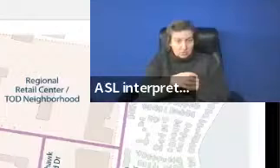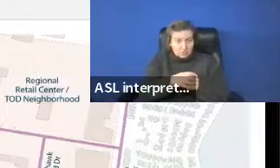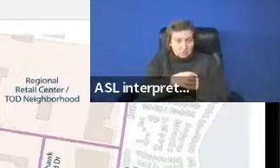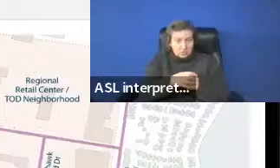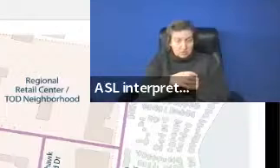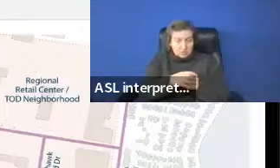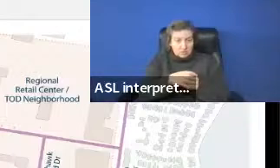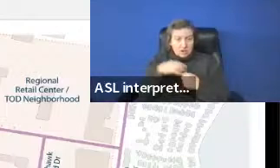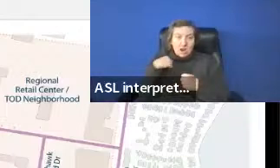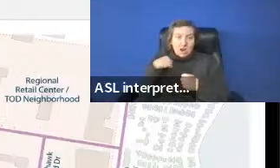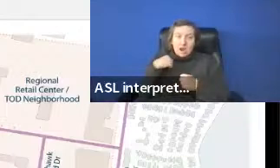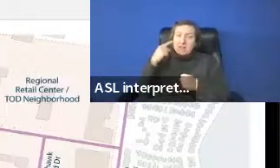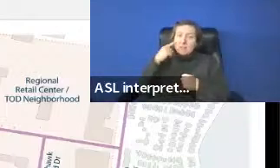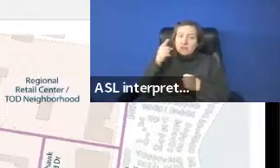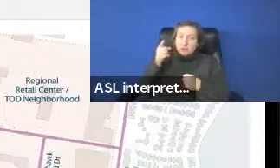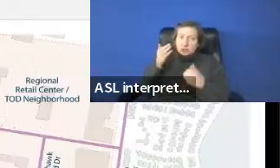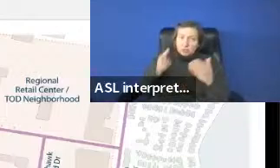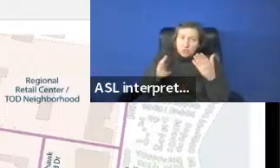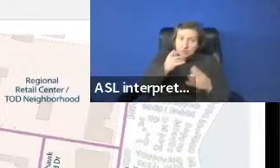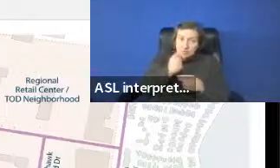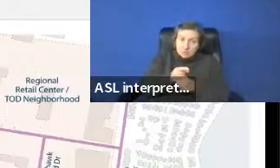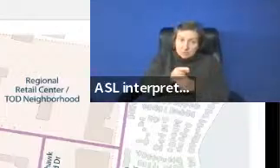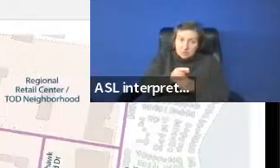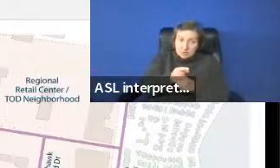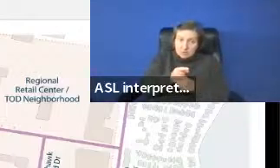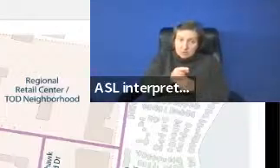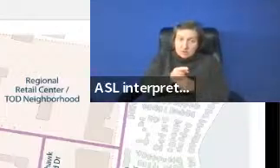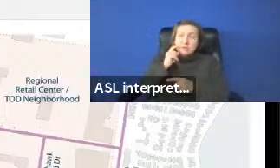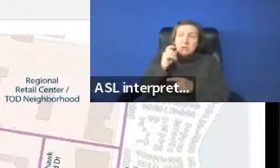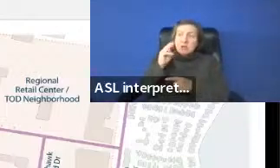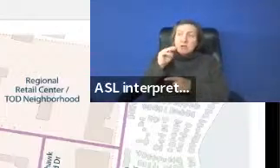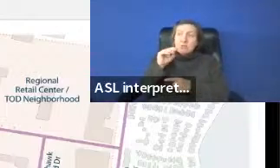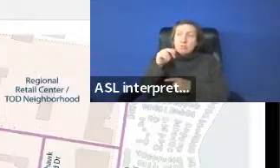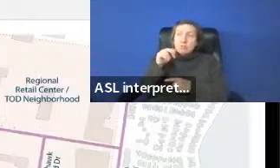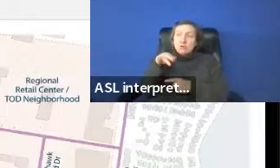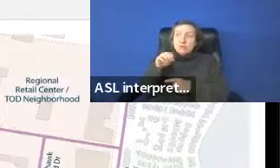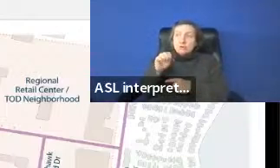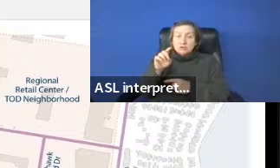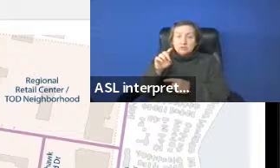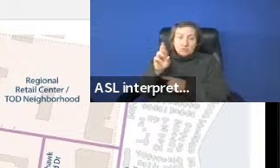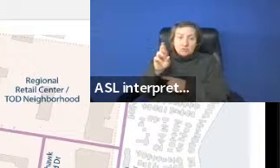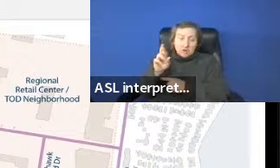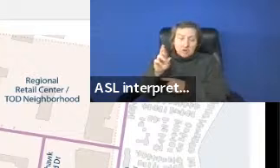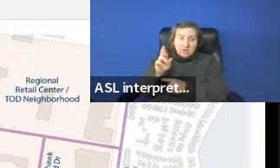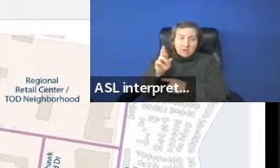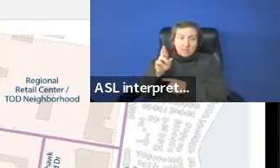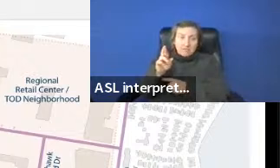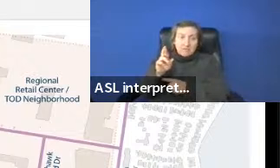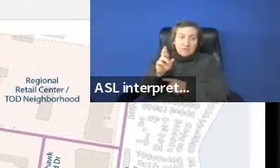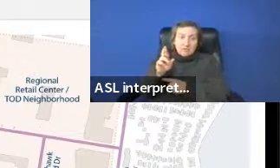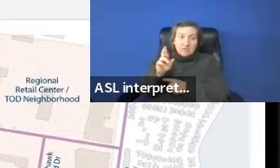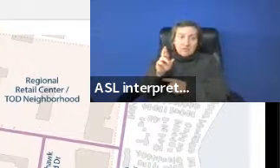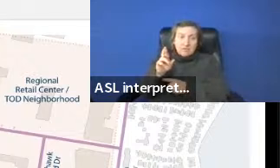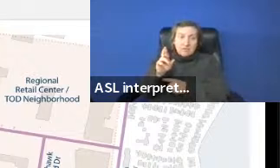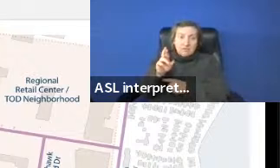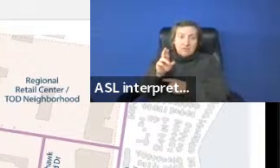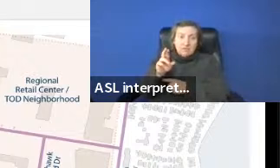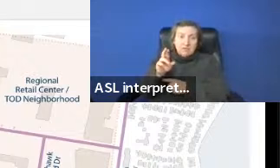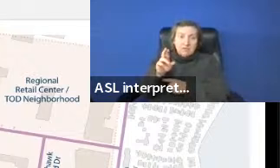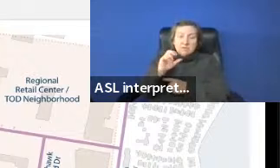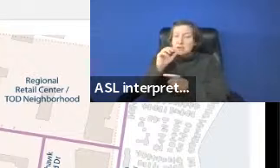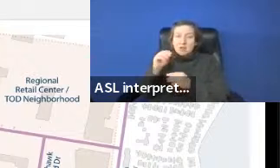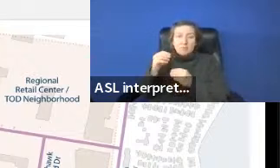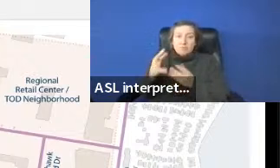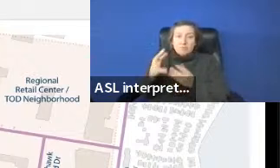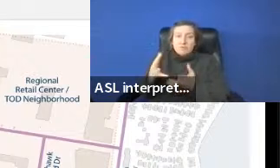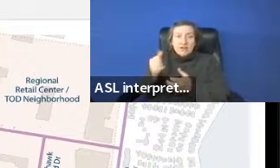I think you're probably correct, just because Marine Drive is not providing any